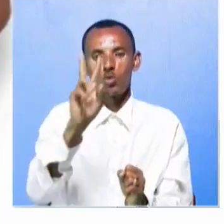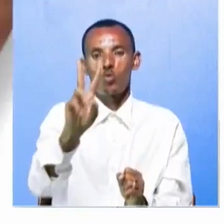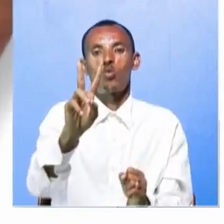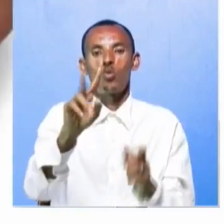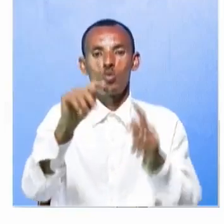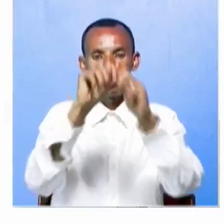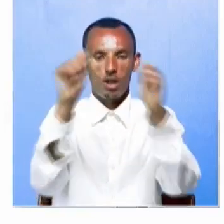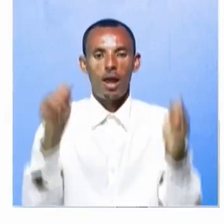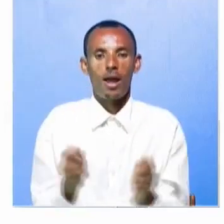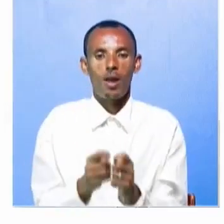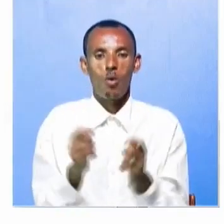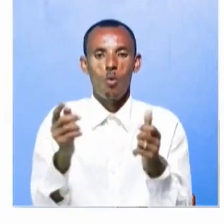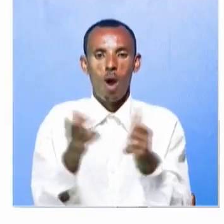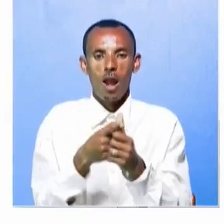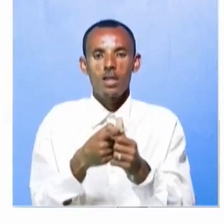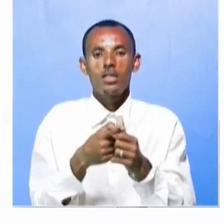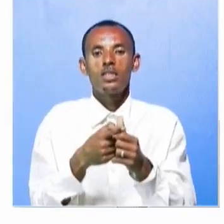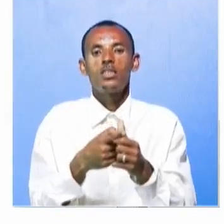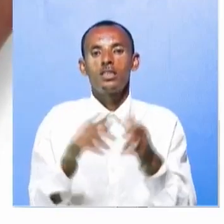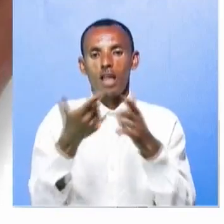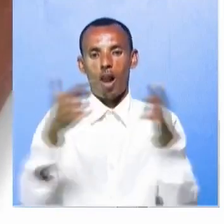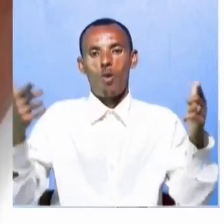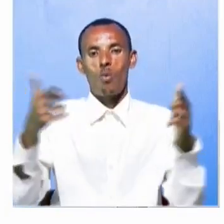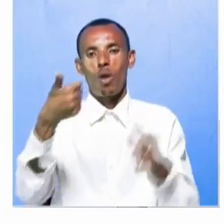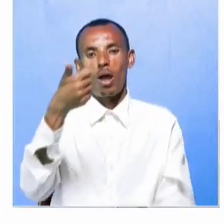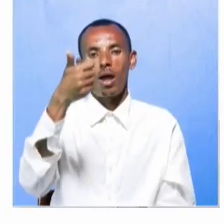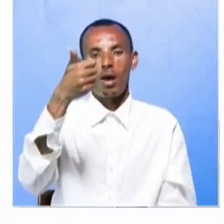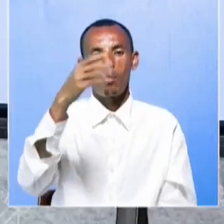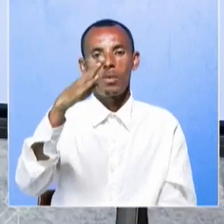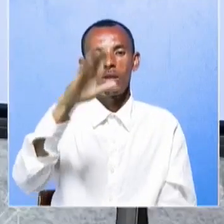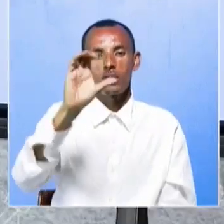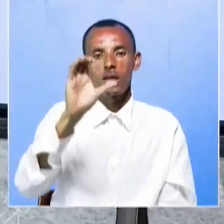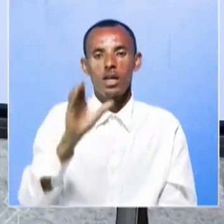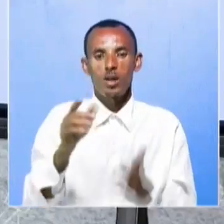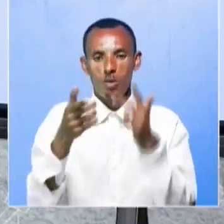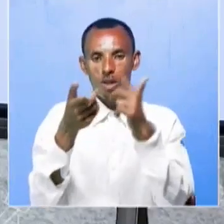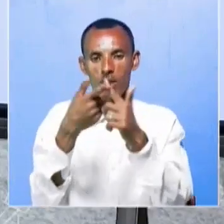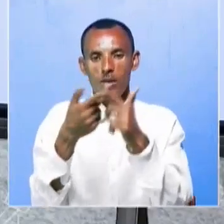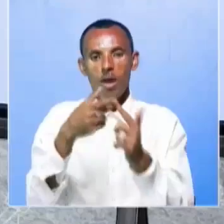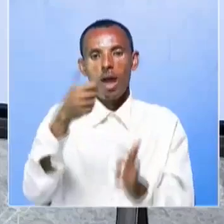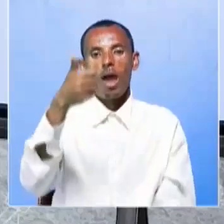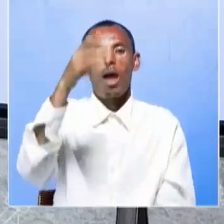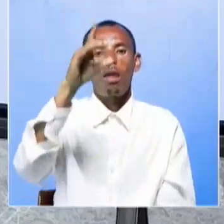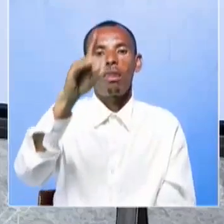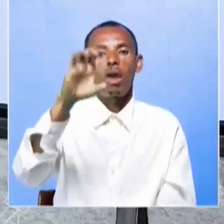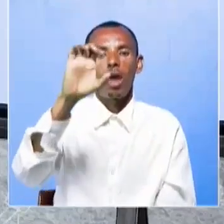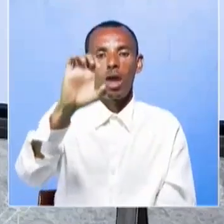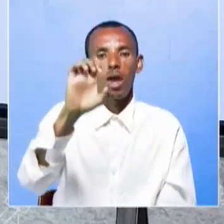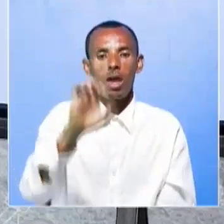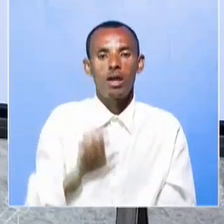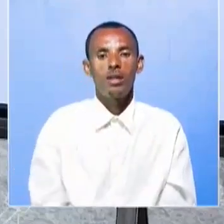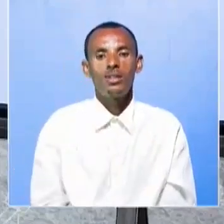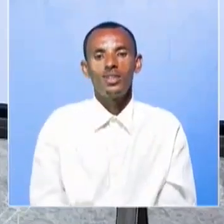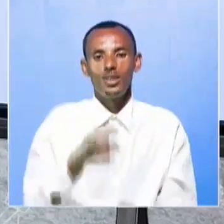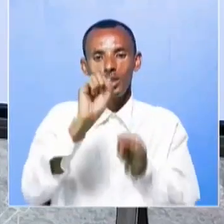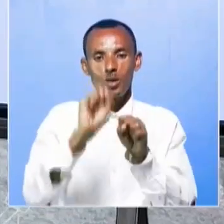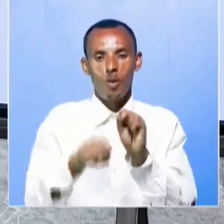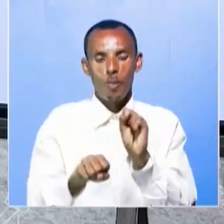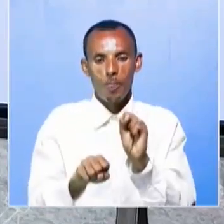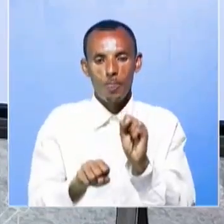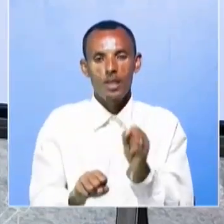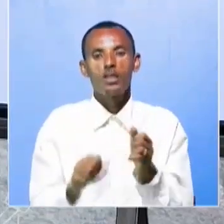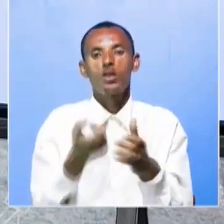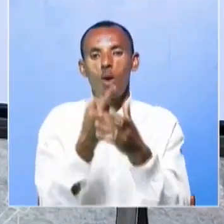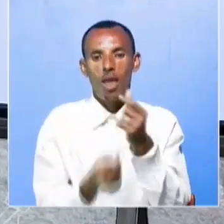triangles. One is the bigger one, ABC. The second one is ADE, right? So the only